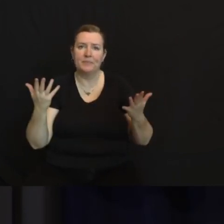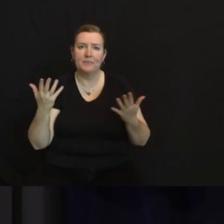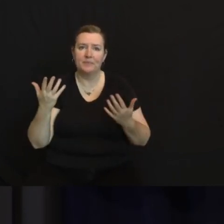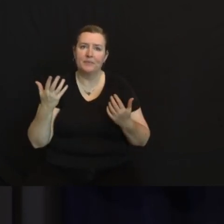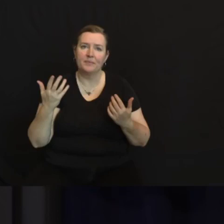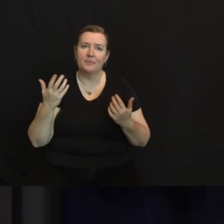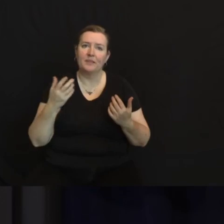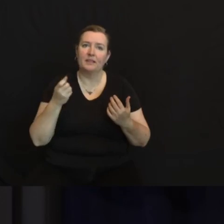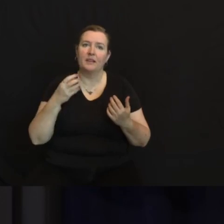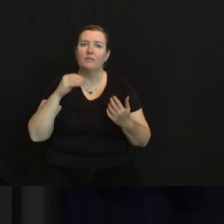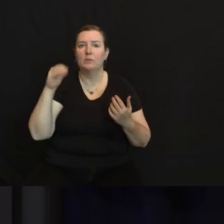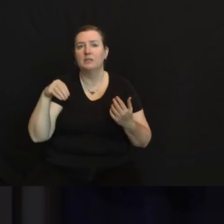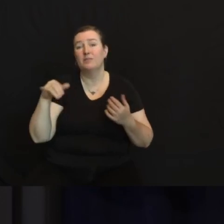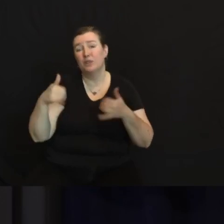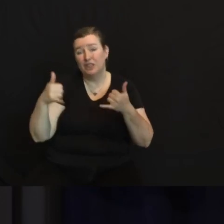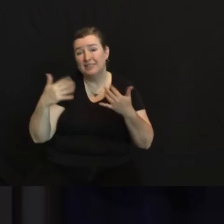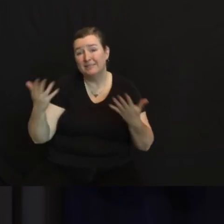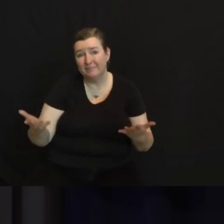activities.